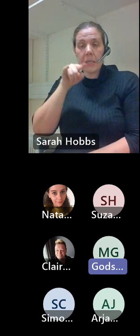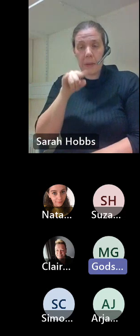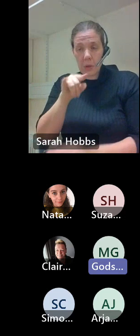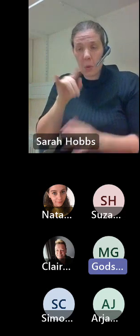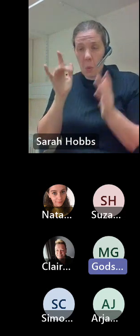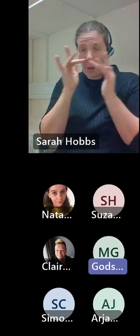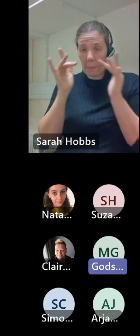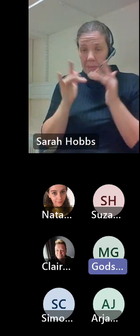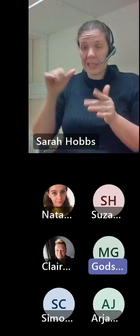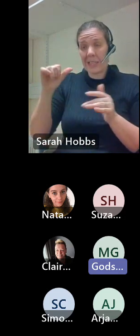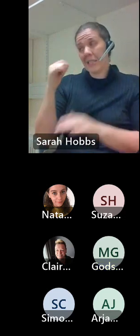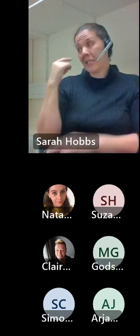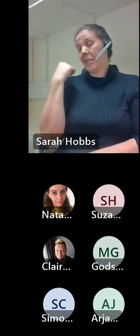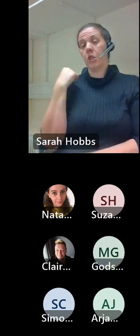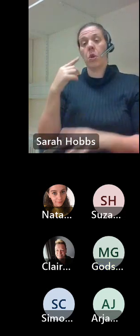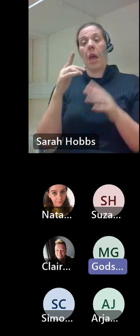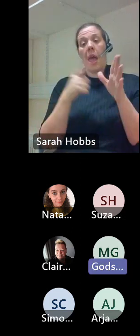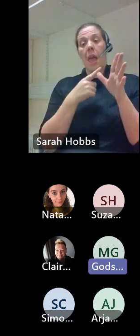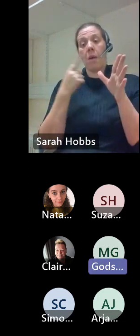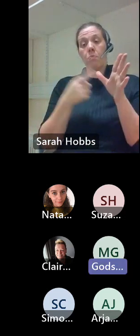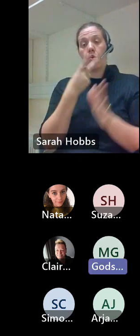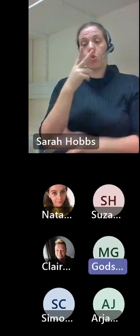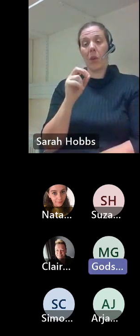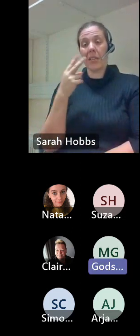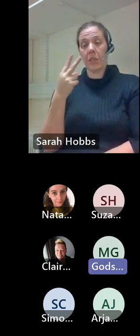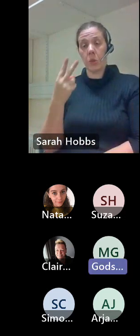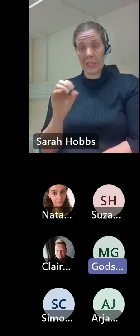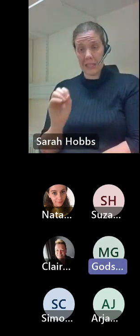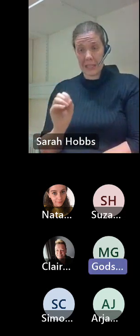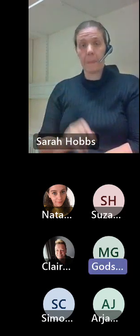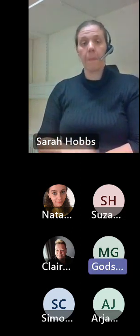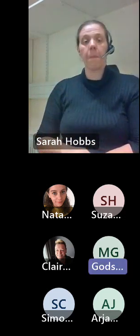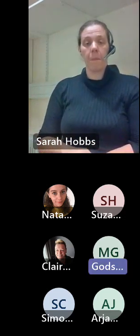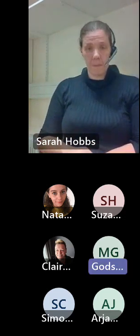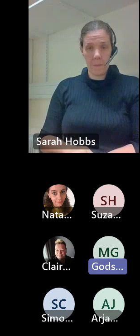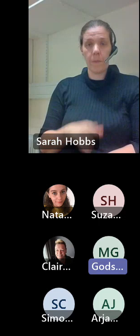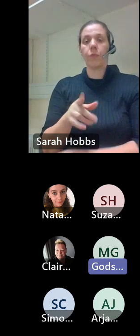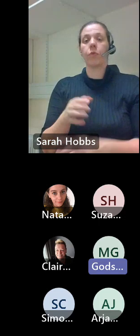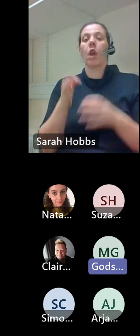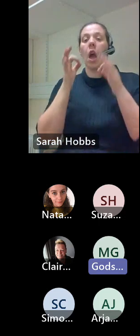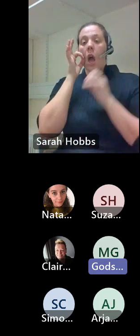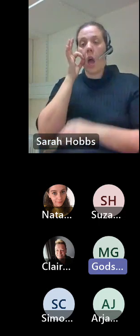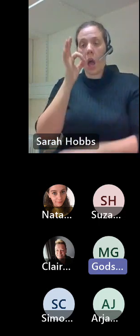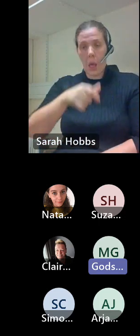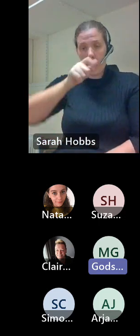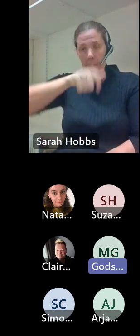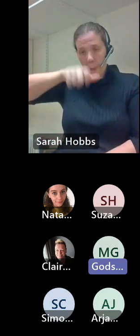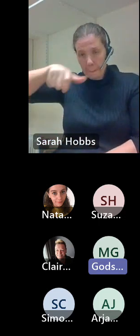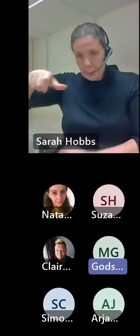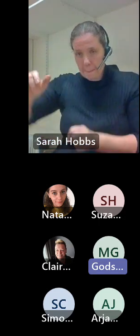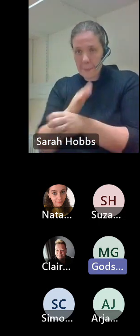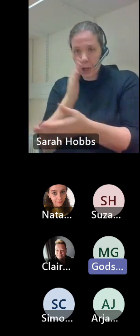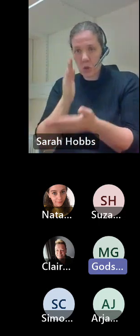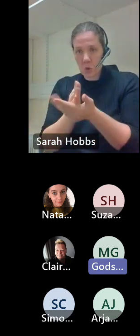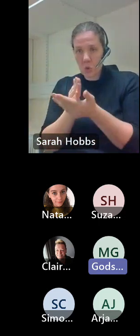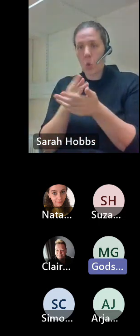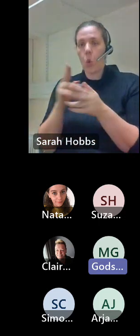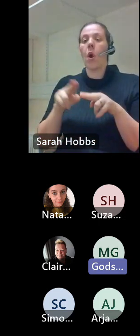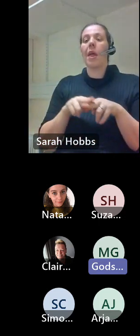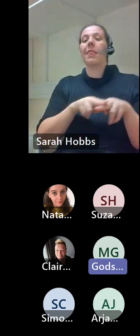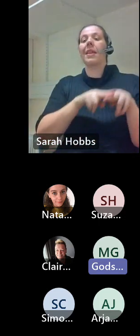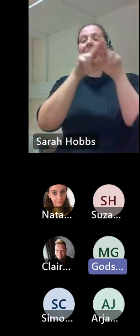April 2020. And all this is down to us, the public, making sure that the National Cybersecurity Centre